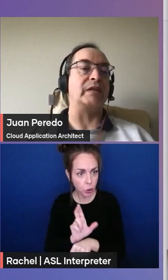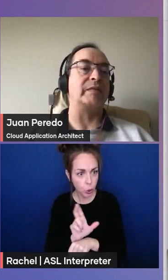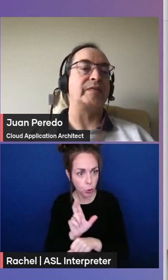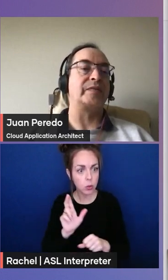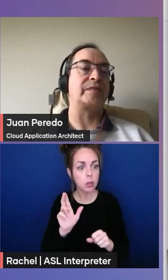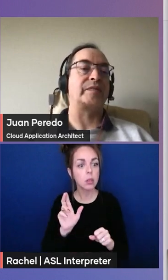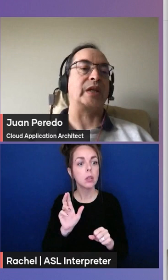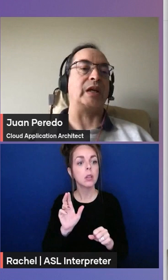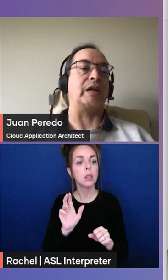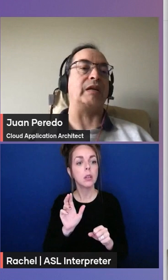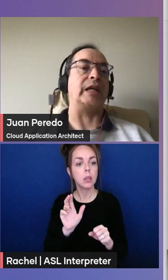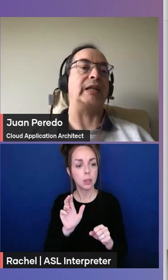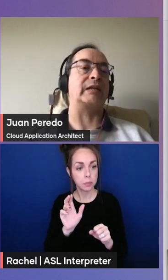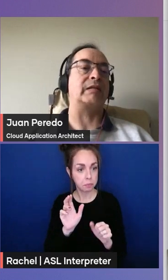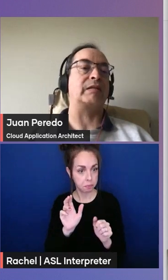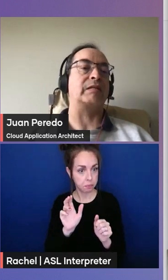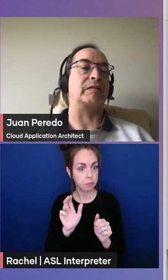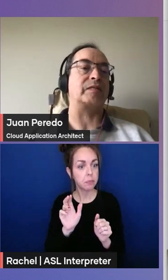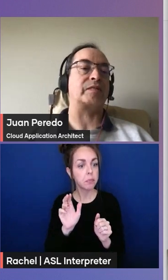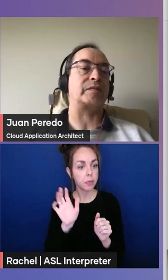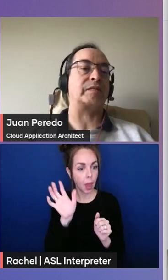it